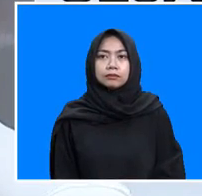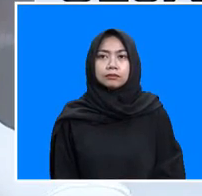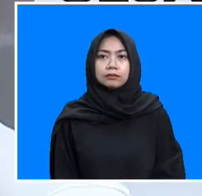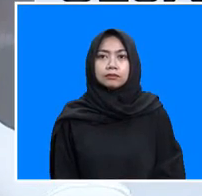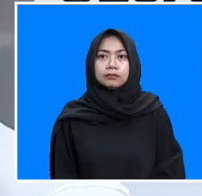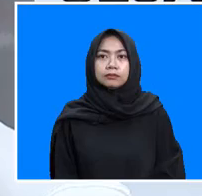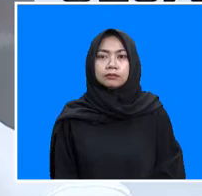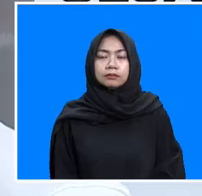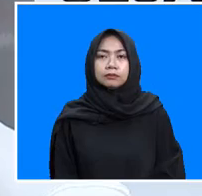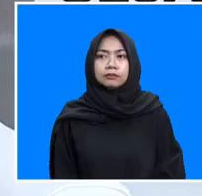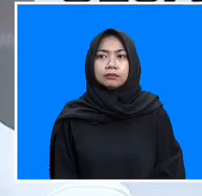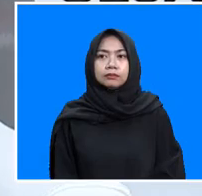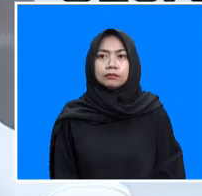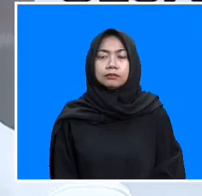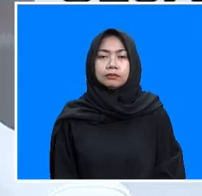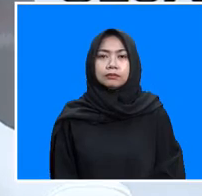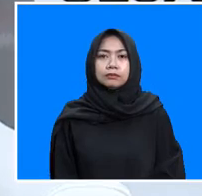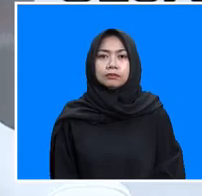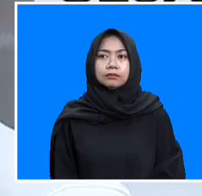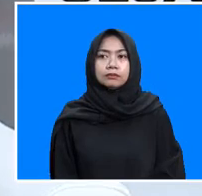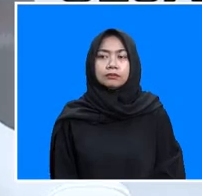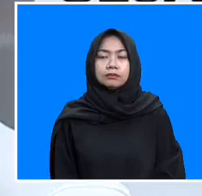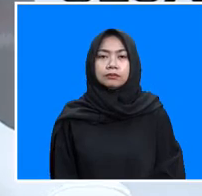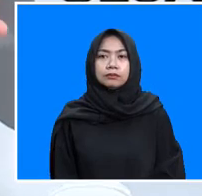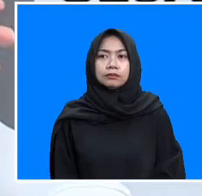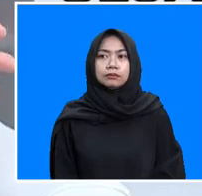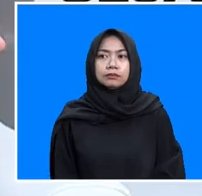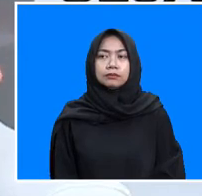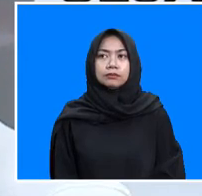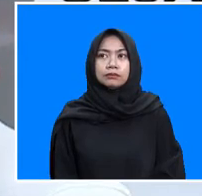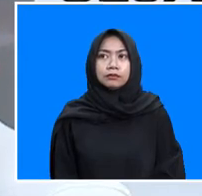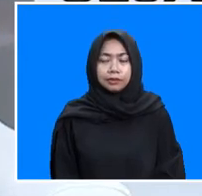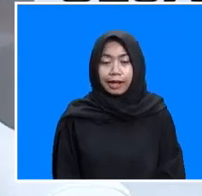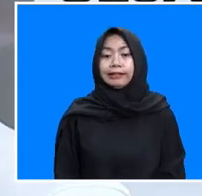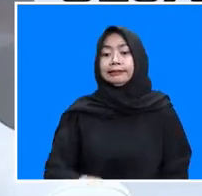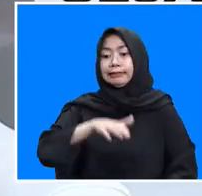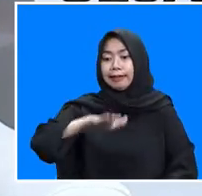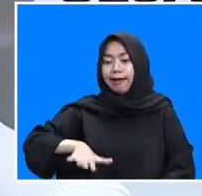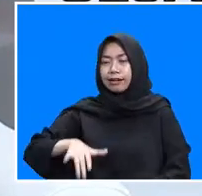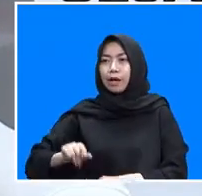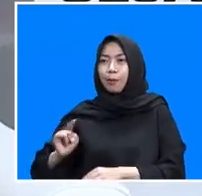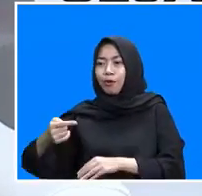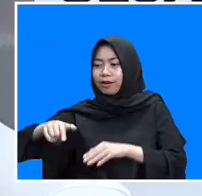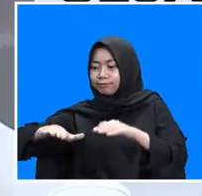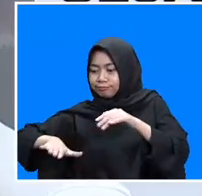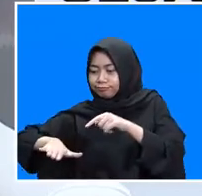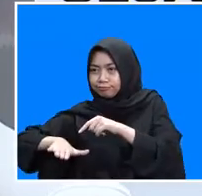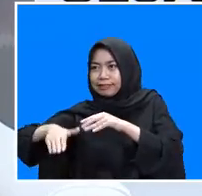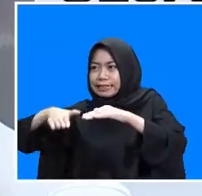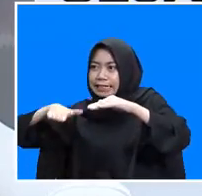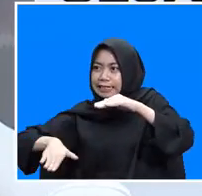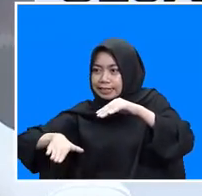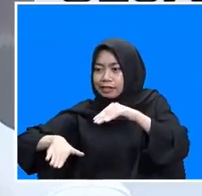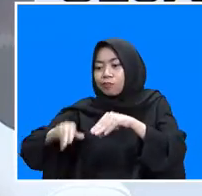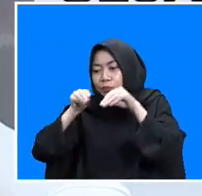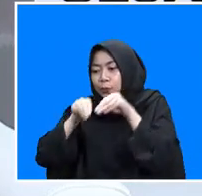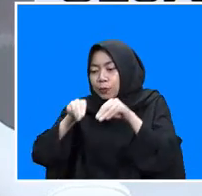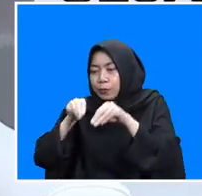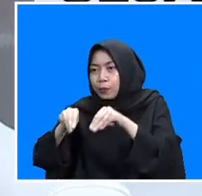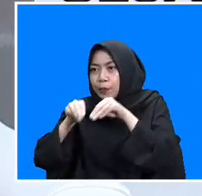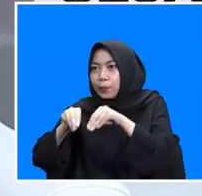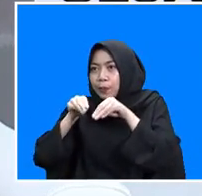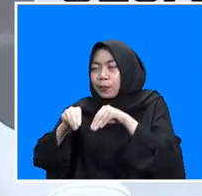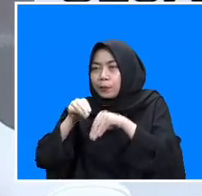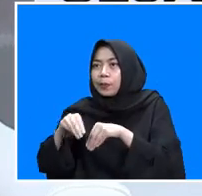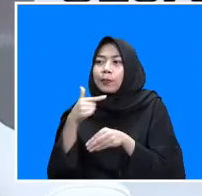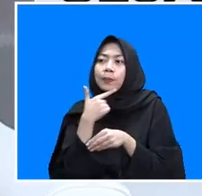children in the either involved in early childhood education or the early grades of primary, what was